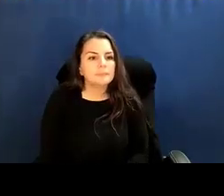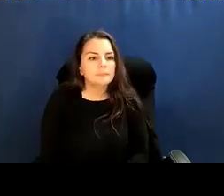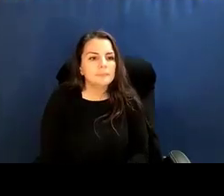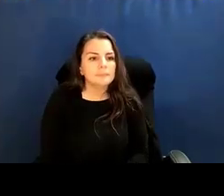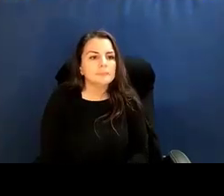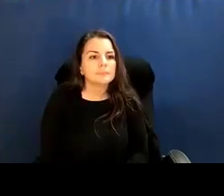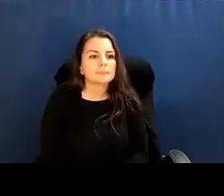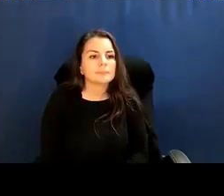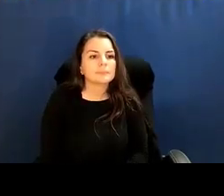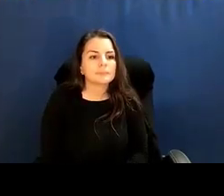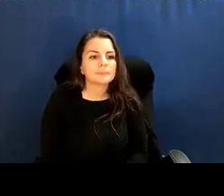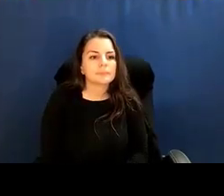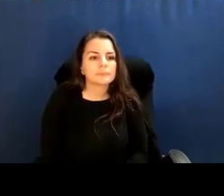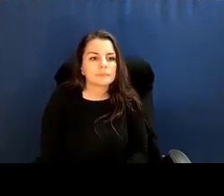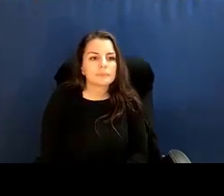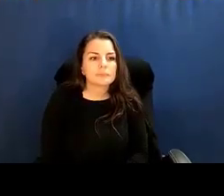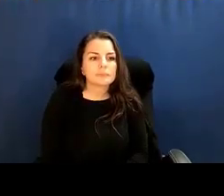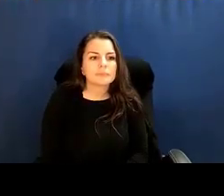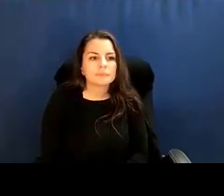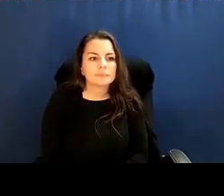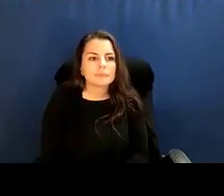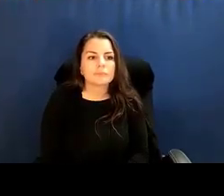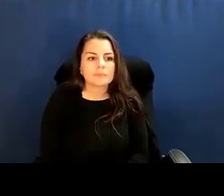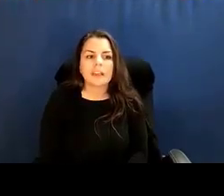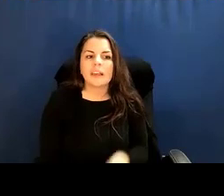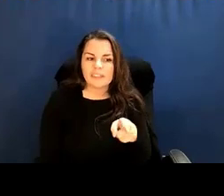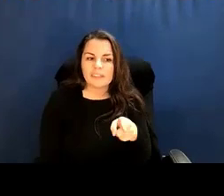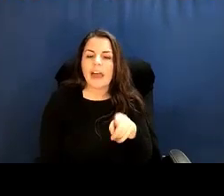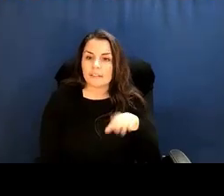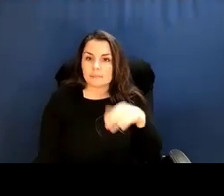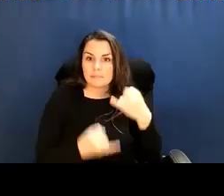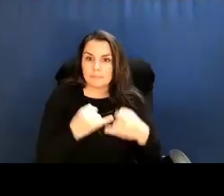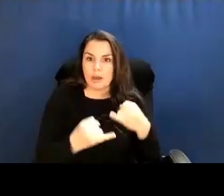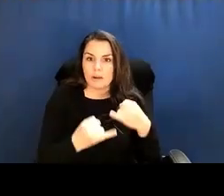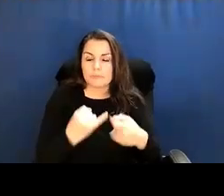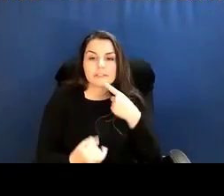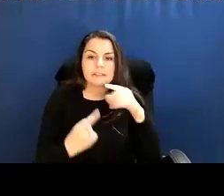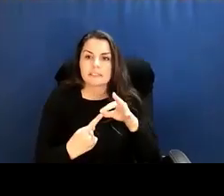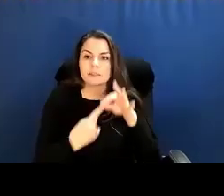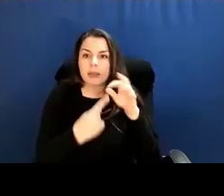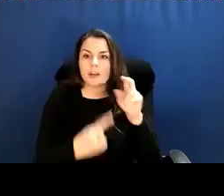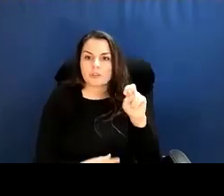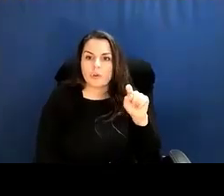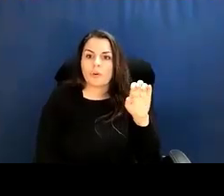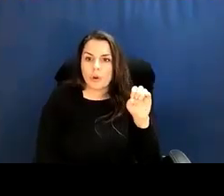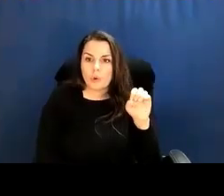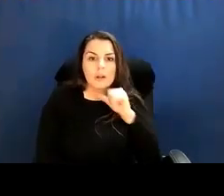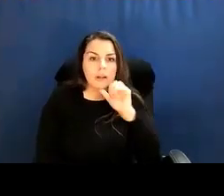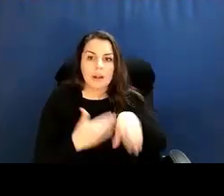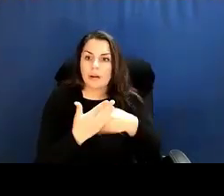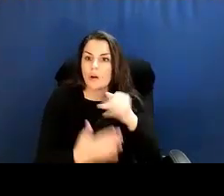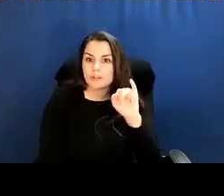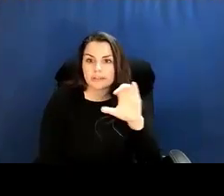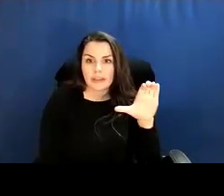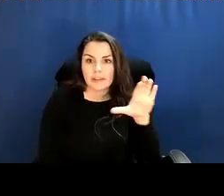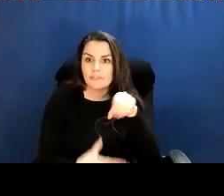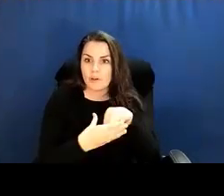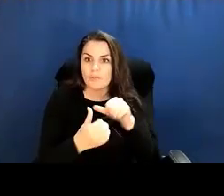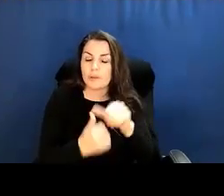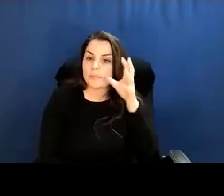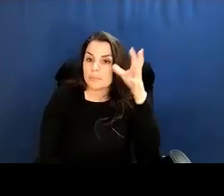And where you find out about that is this section right here at the bottom. It says special note, not all institutes and centers participate in the parent